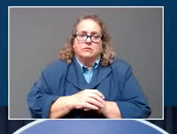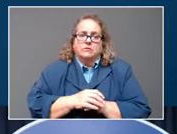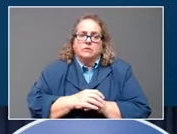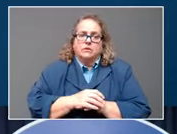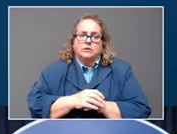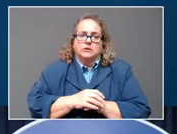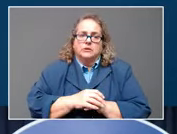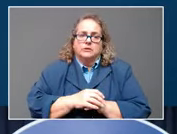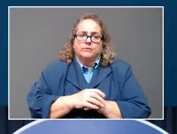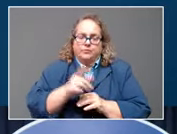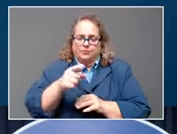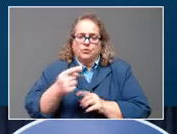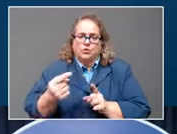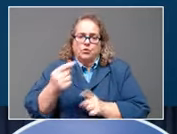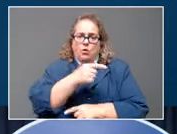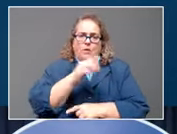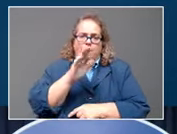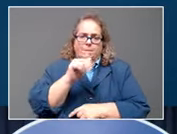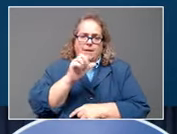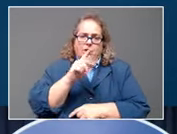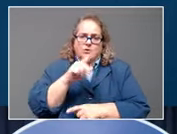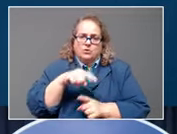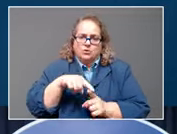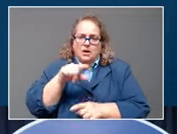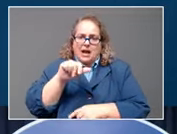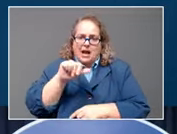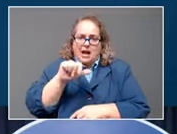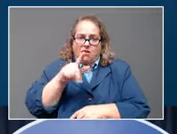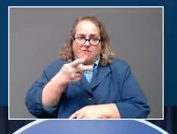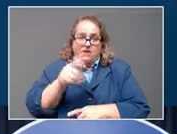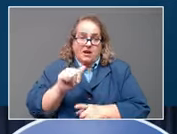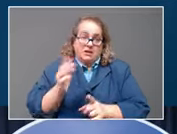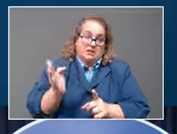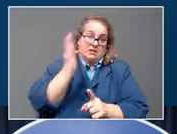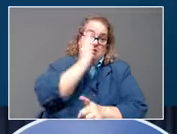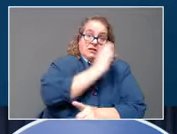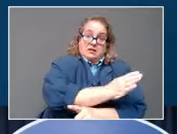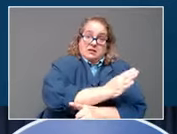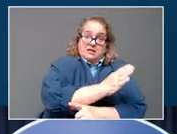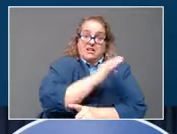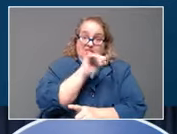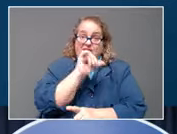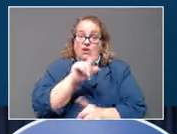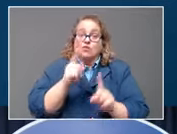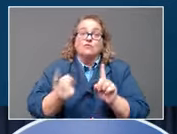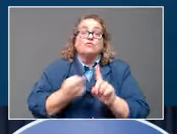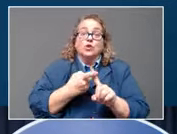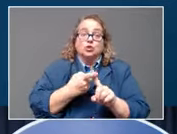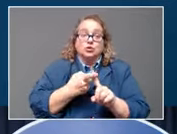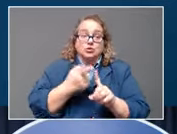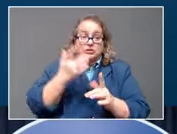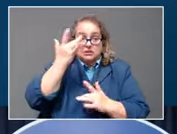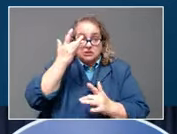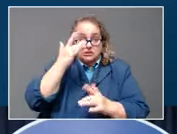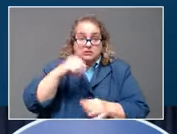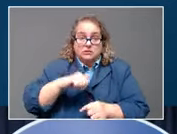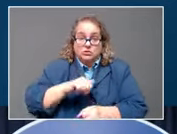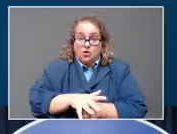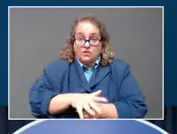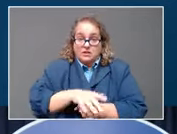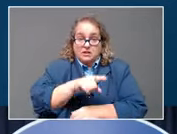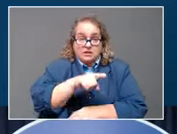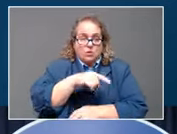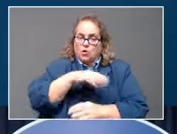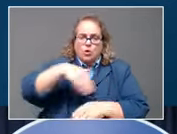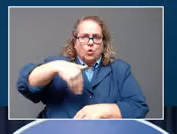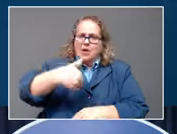go back to Alpha, which is the first surge that we had, we didn't have vaccines for the